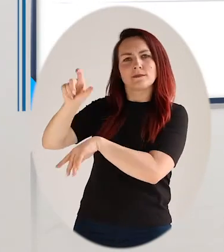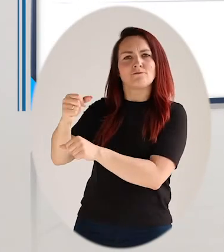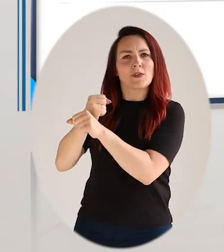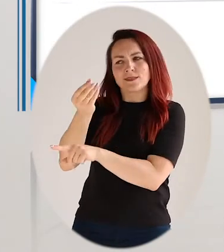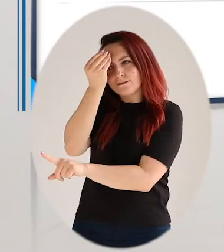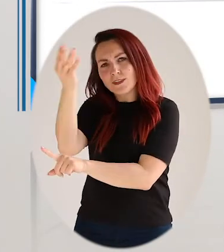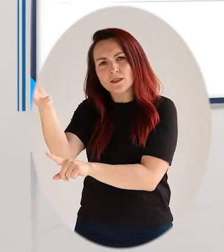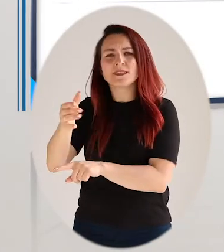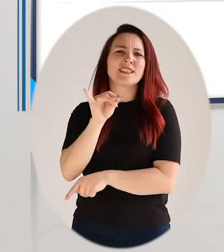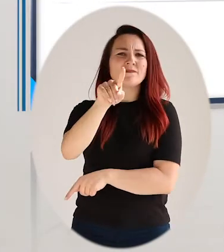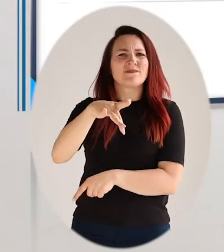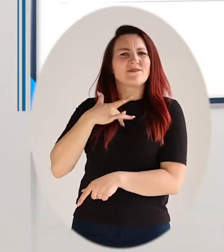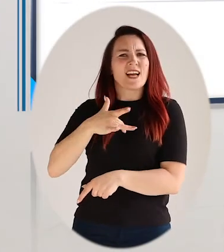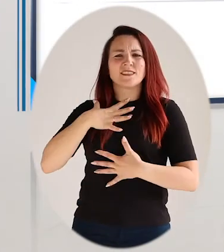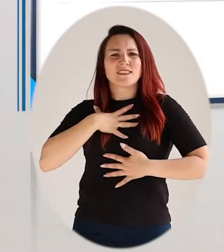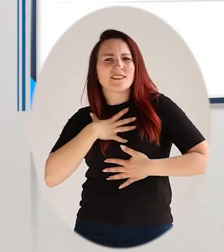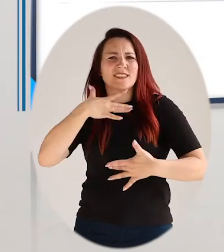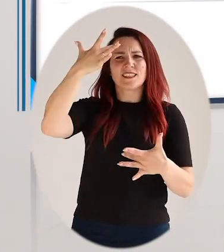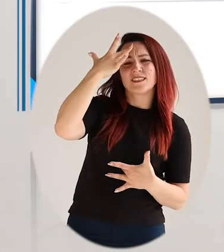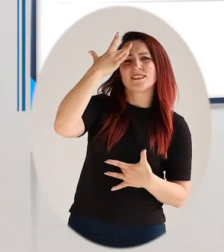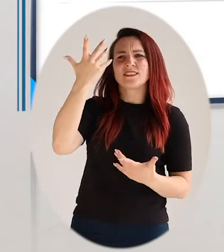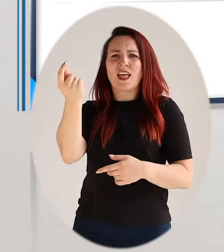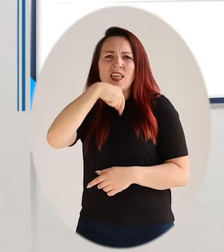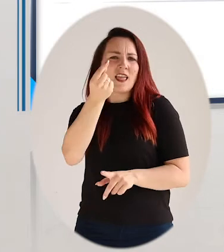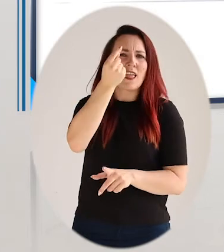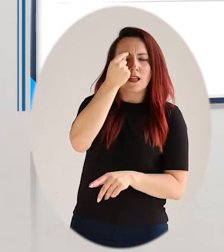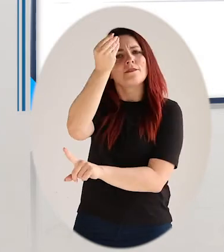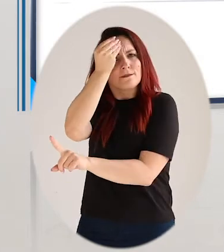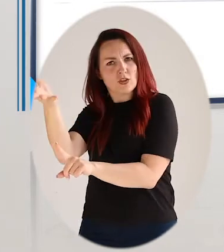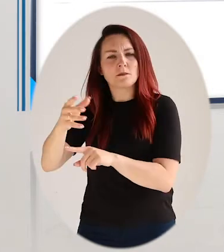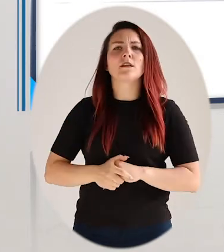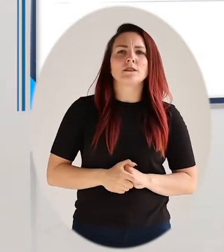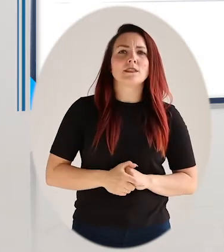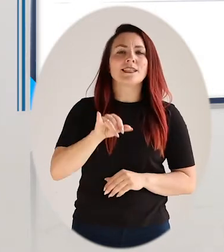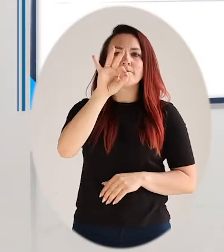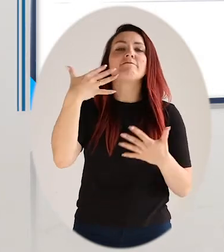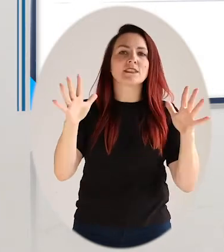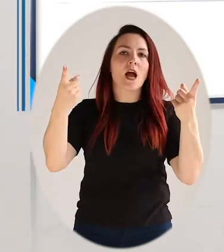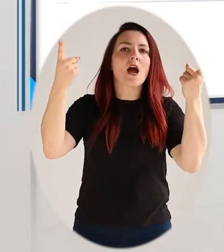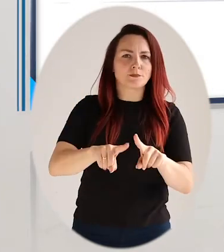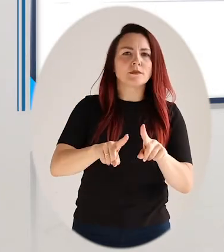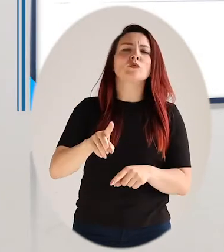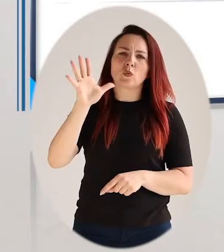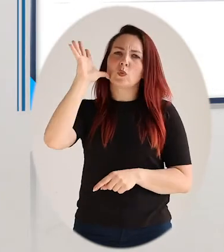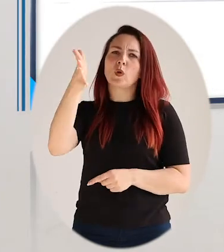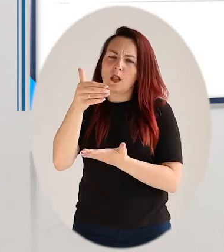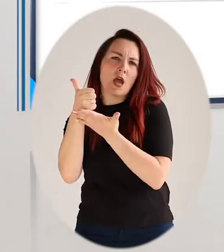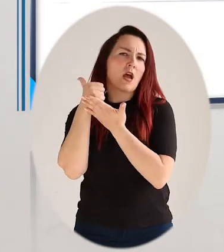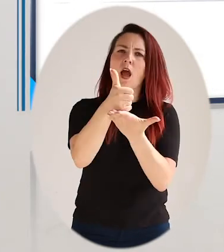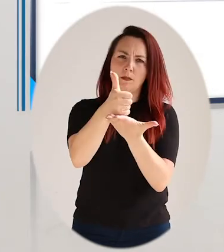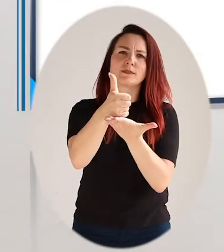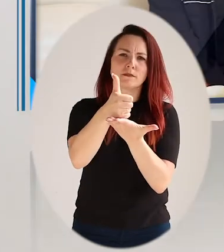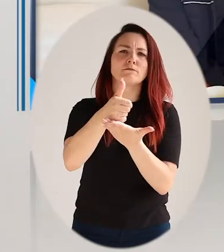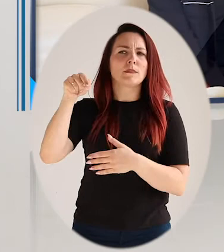about the accident or deterioration in your health, manifestation of signs of illness, poisoning. If an accident